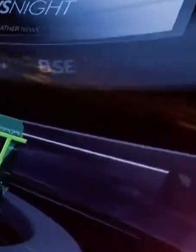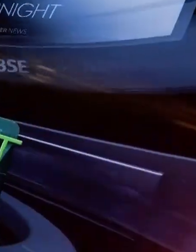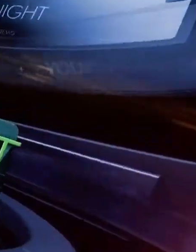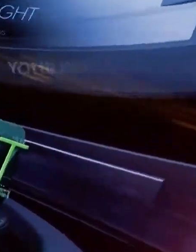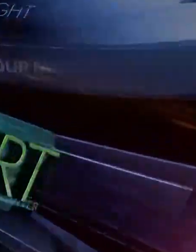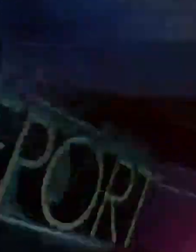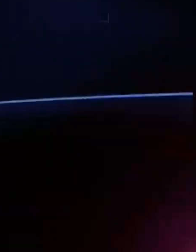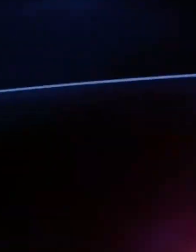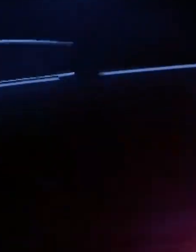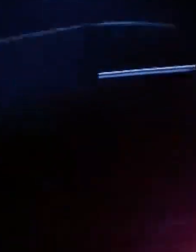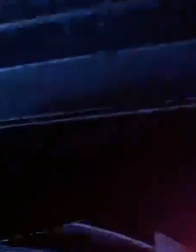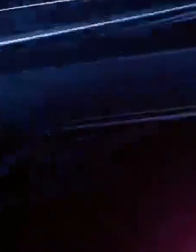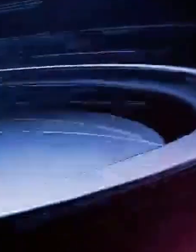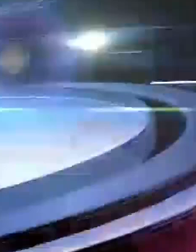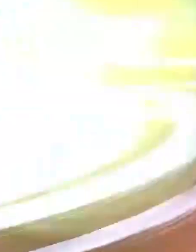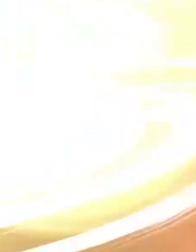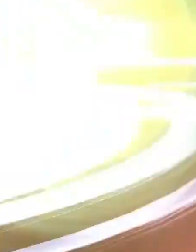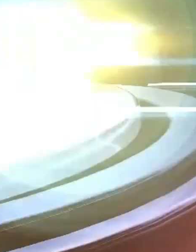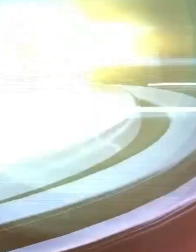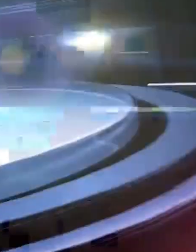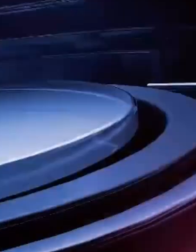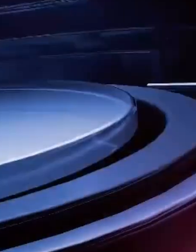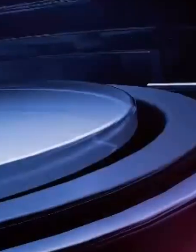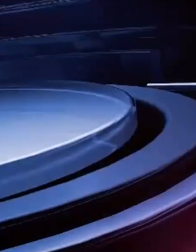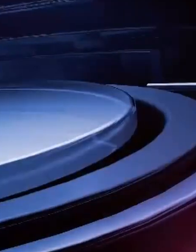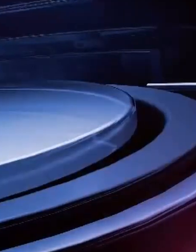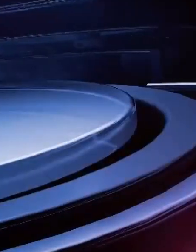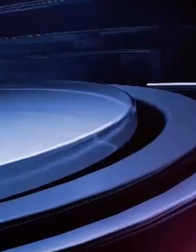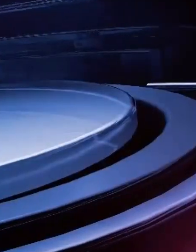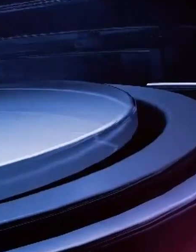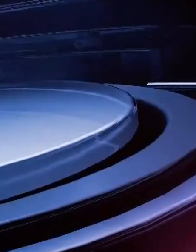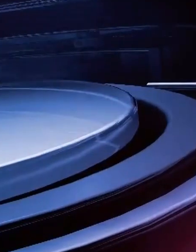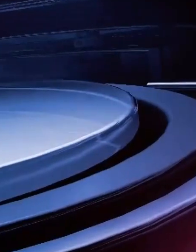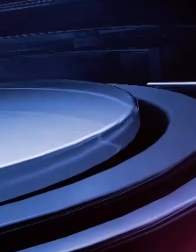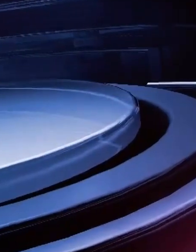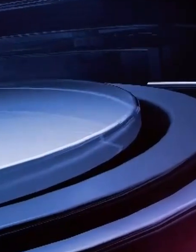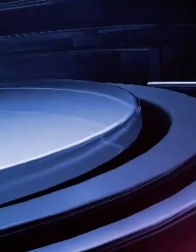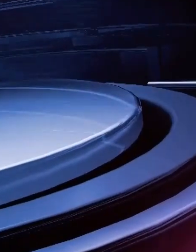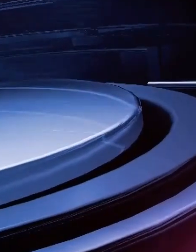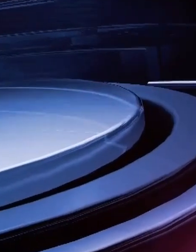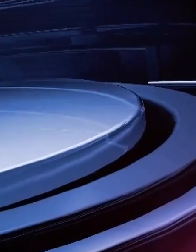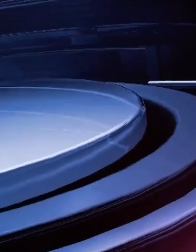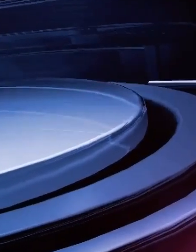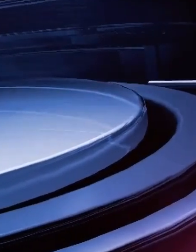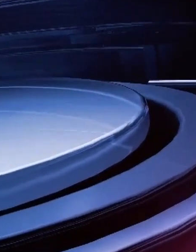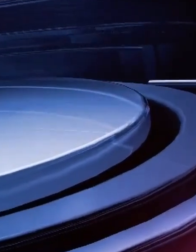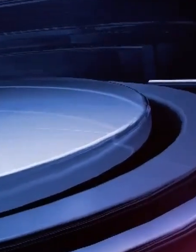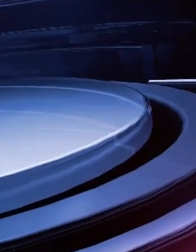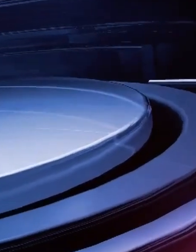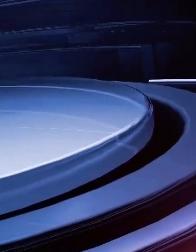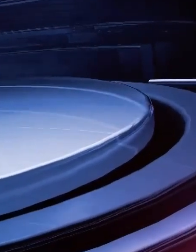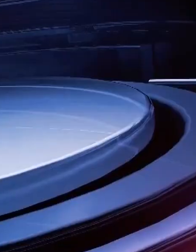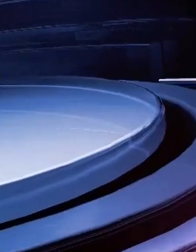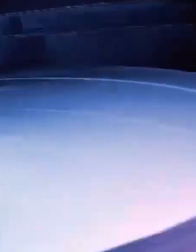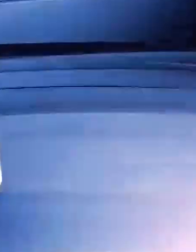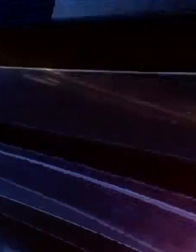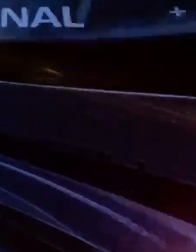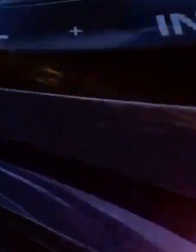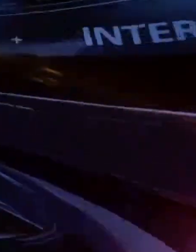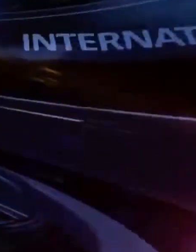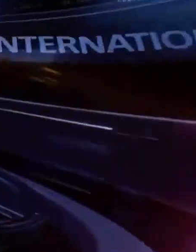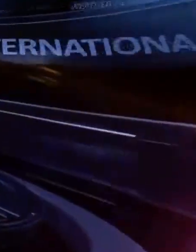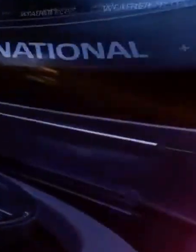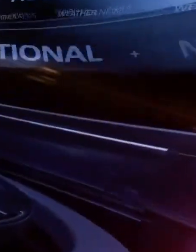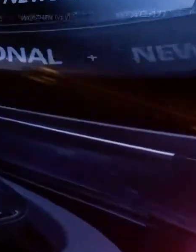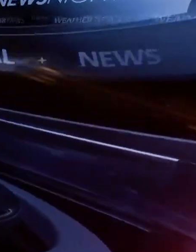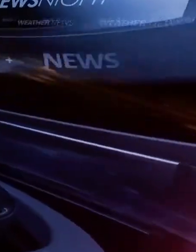The Business Report, brought to you by the Youth Entrepreneurship Scheme, a department of the Ministry of Youth and Community Empowerment, supporting